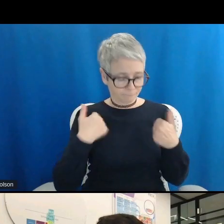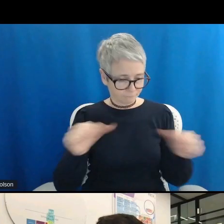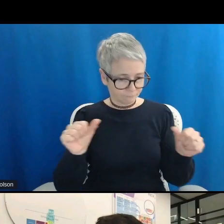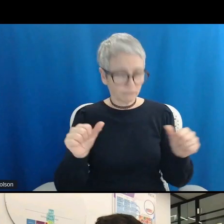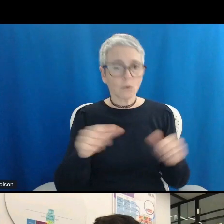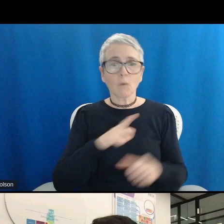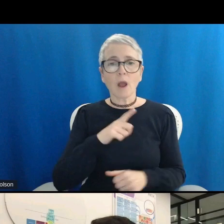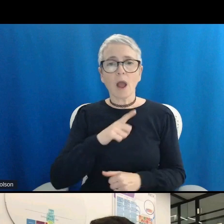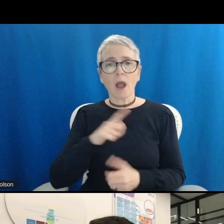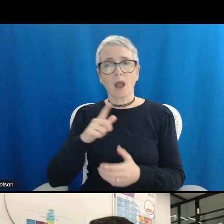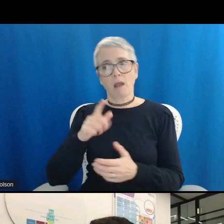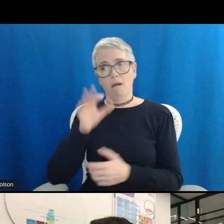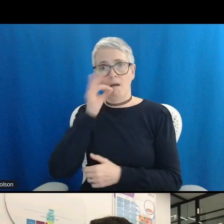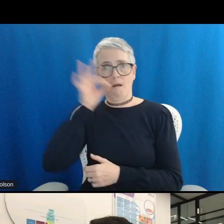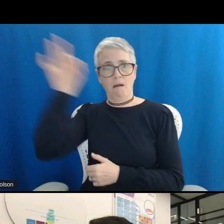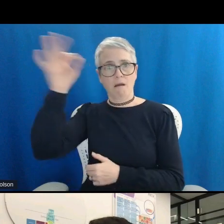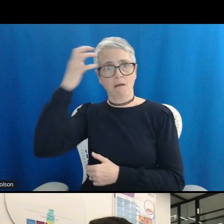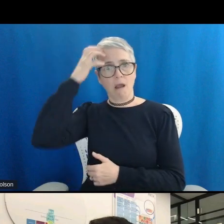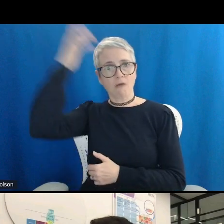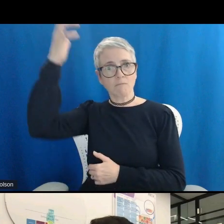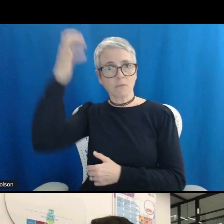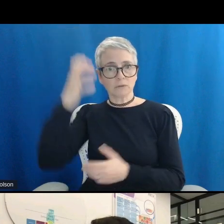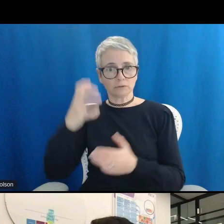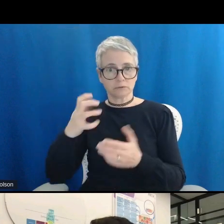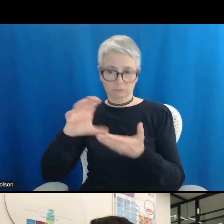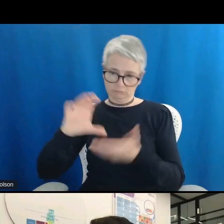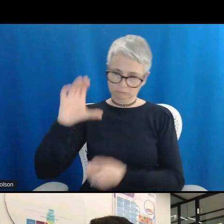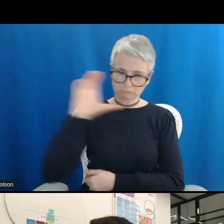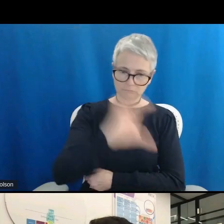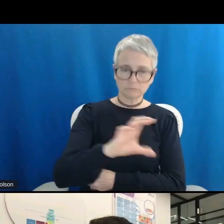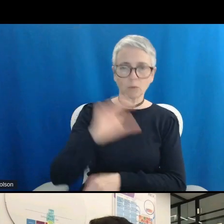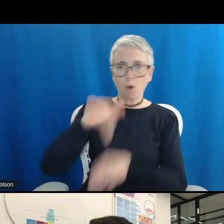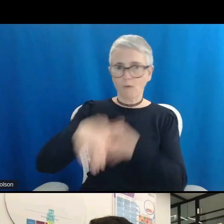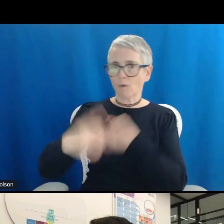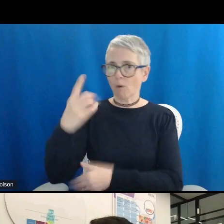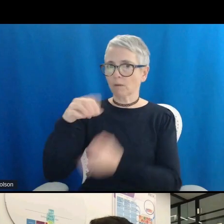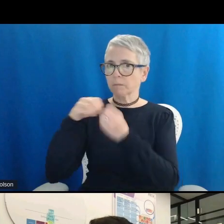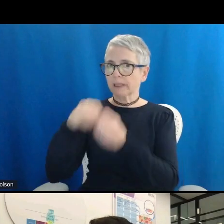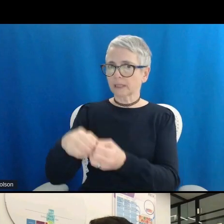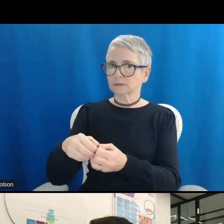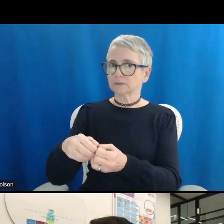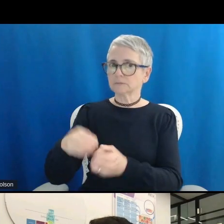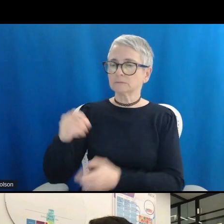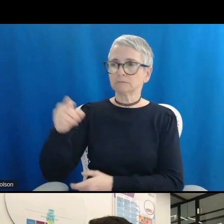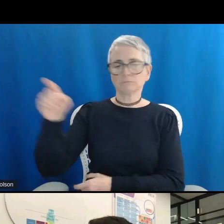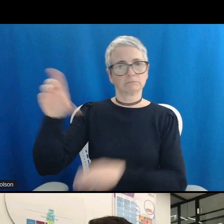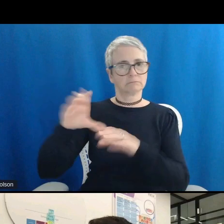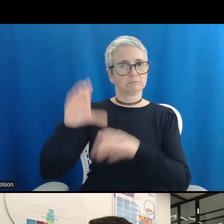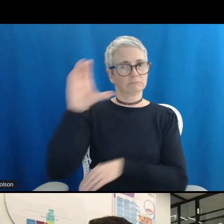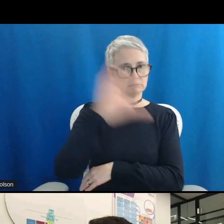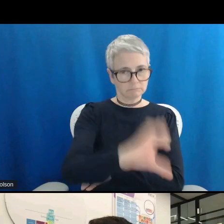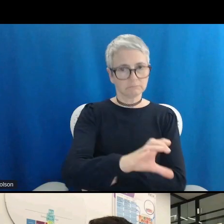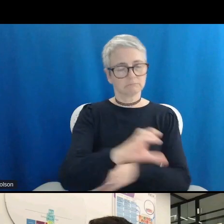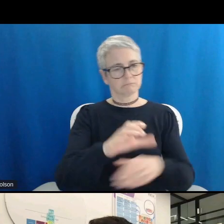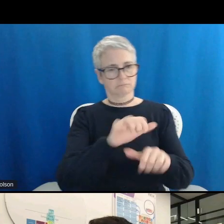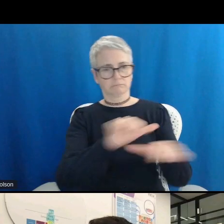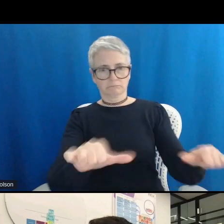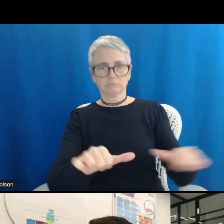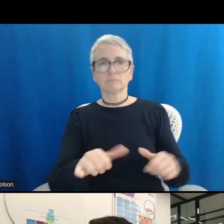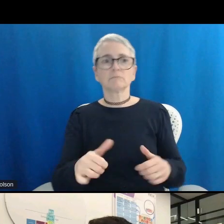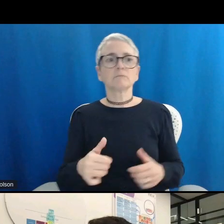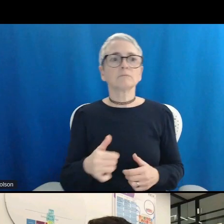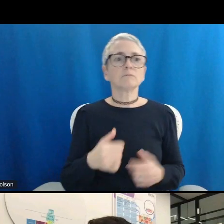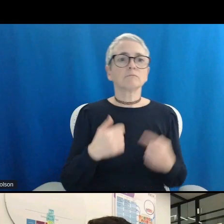invest over £1 billion in this initiative. And I was a governor at Chelsea